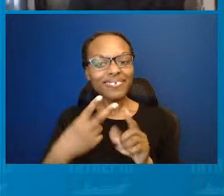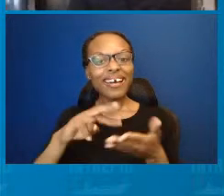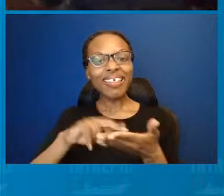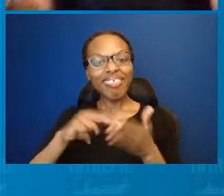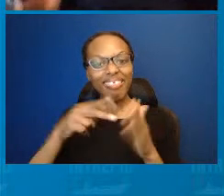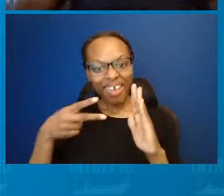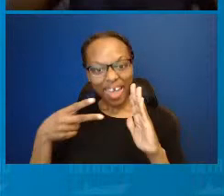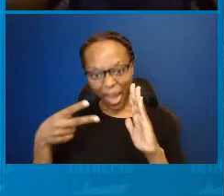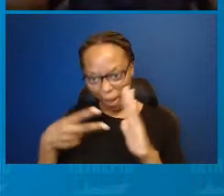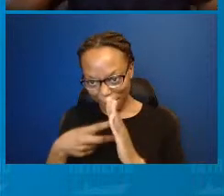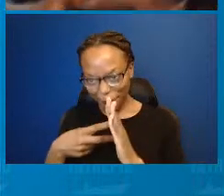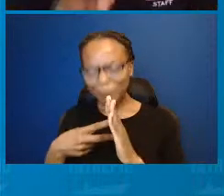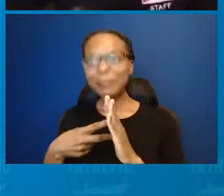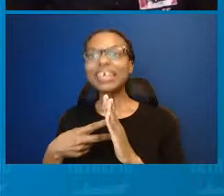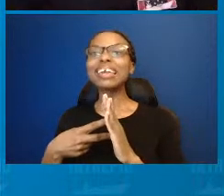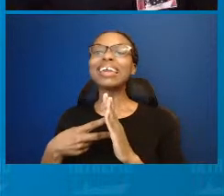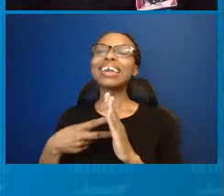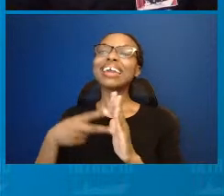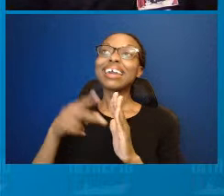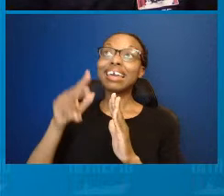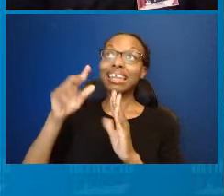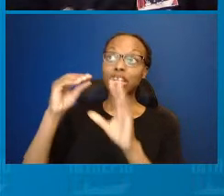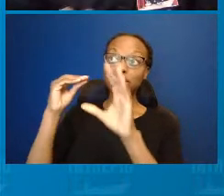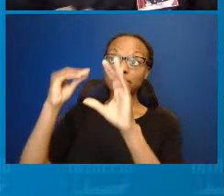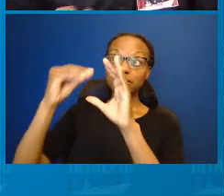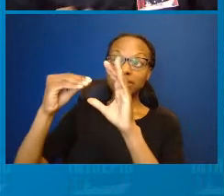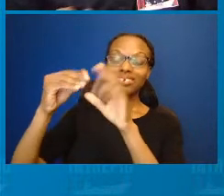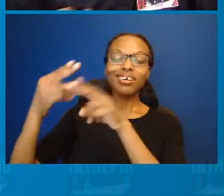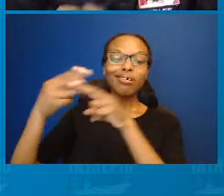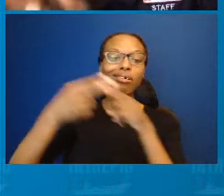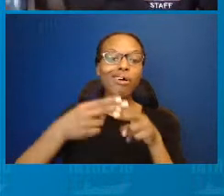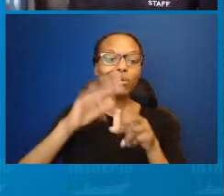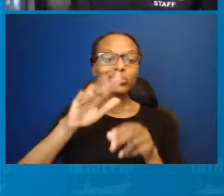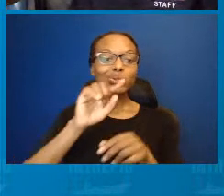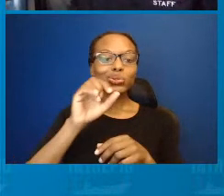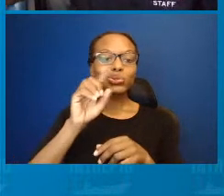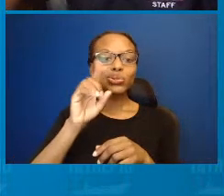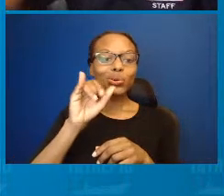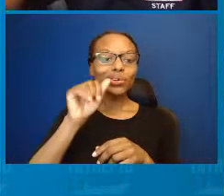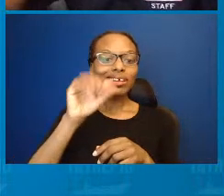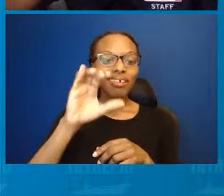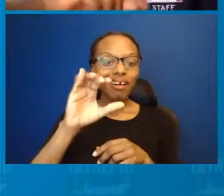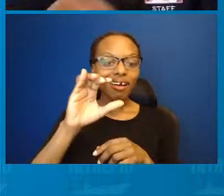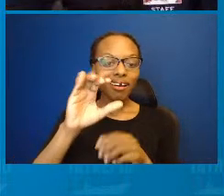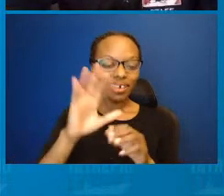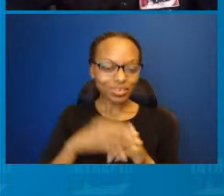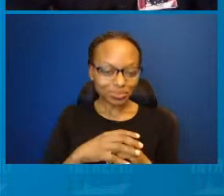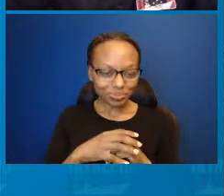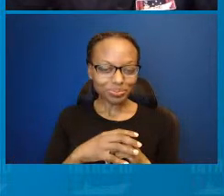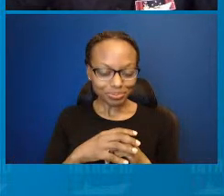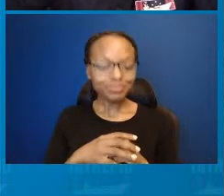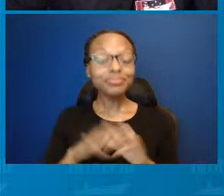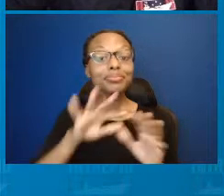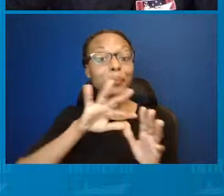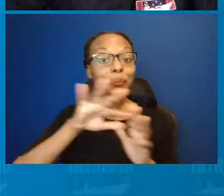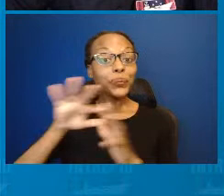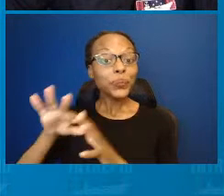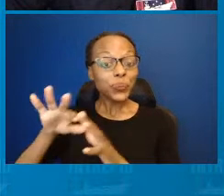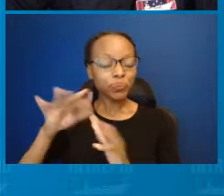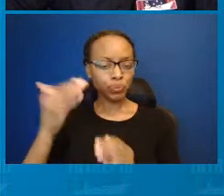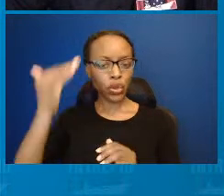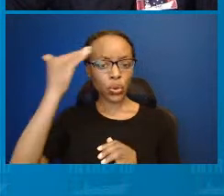everybody around the world looked up and saw these constellations, saw these lines connected to these dots?